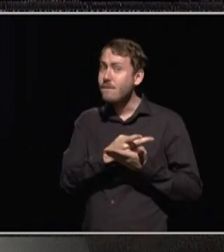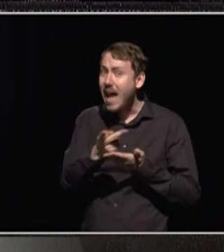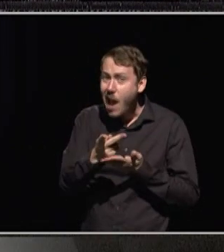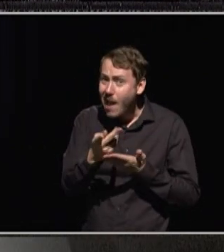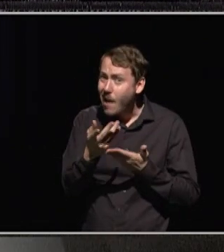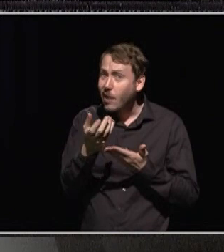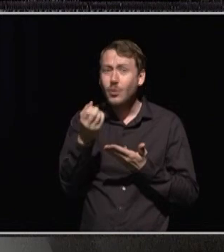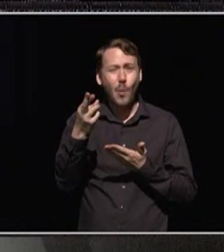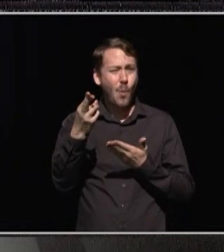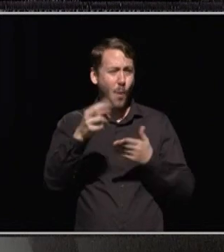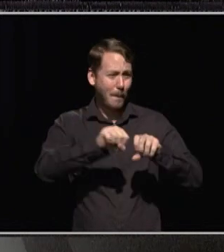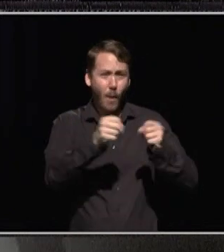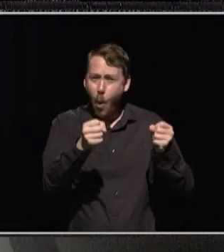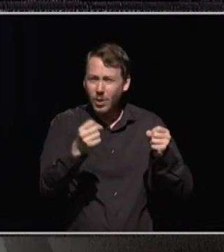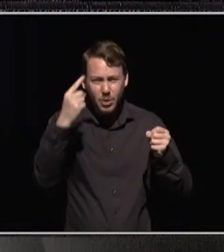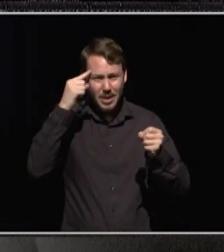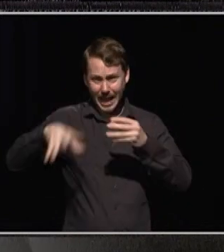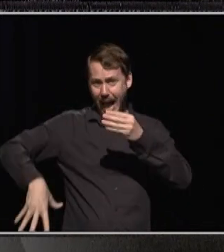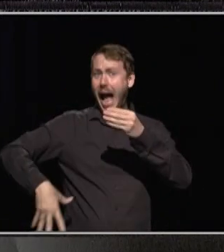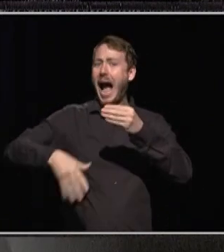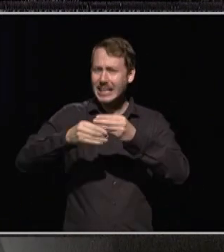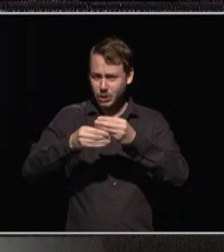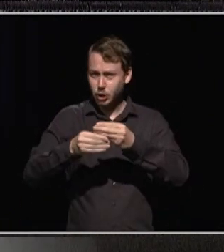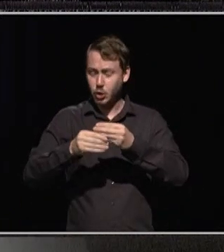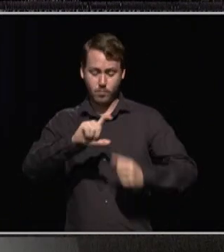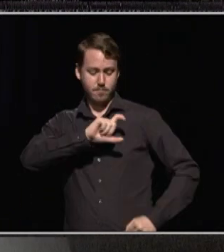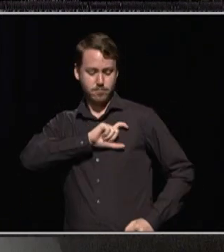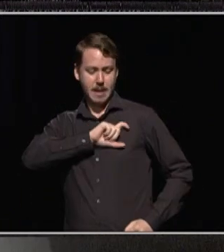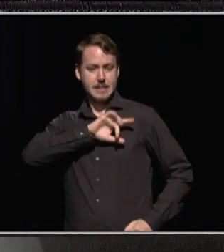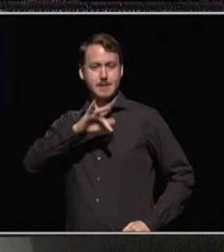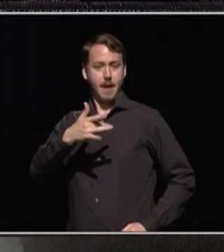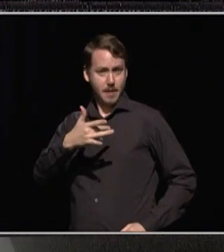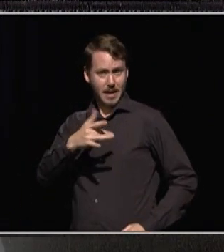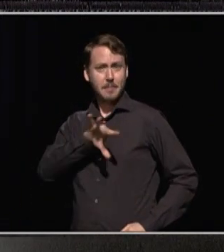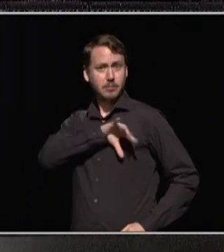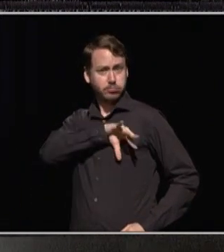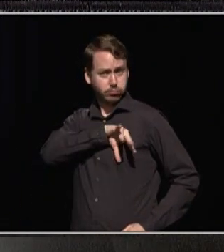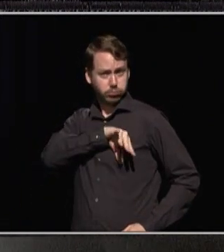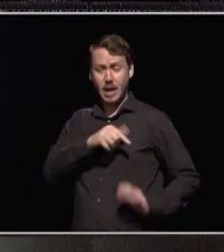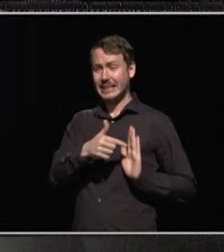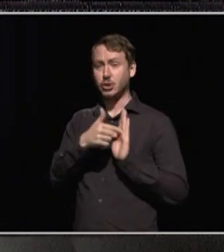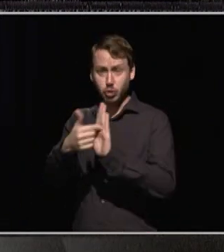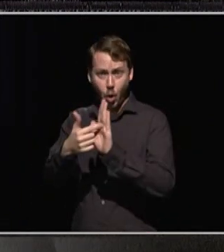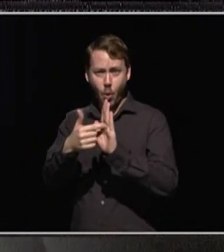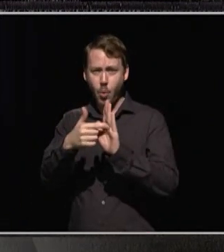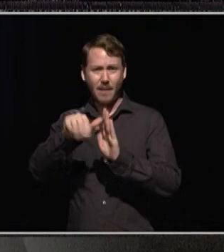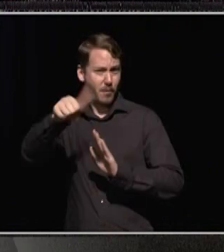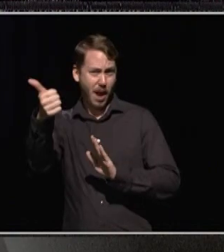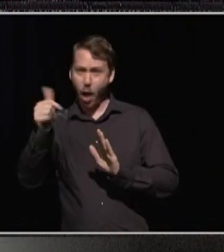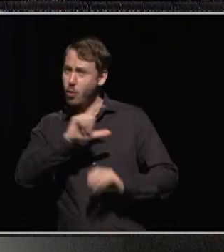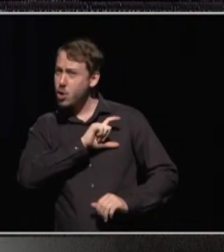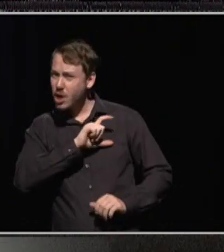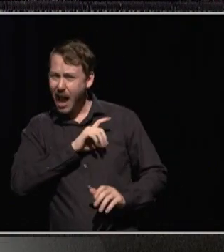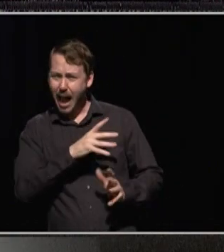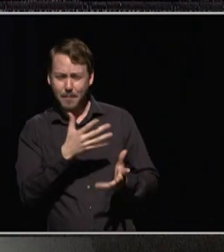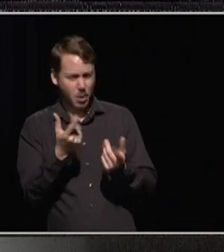think additional footage from the second officer should be released, and if so, what will you do to facilitate that?